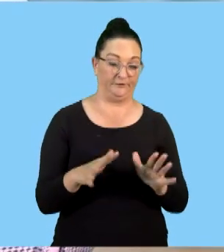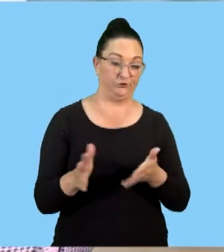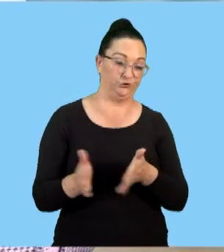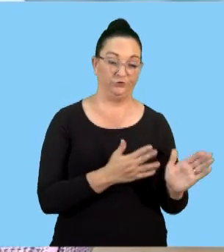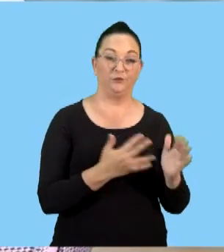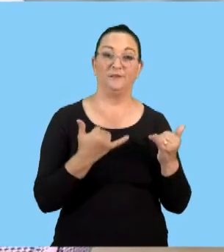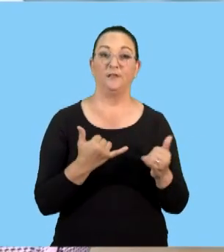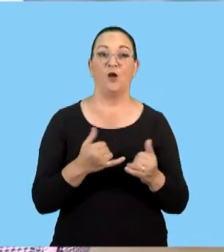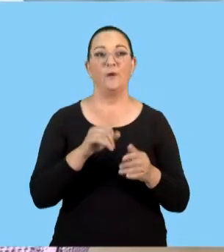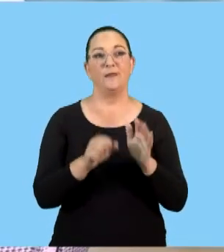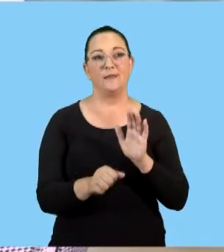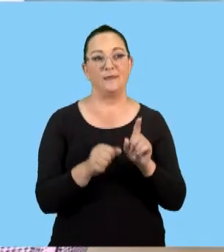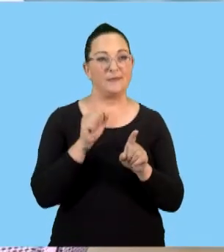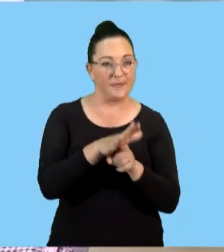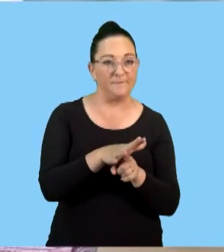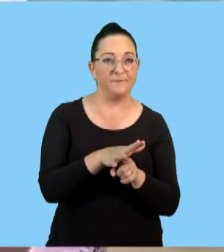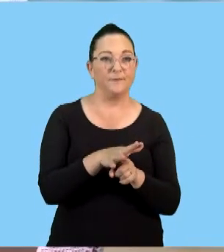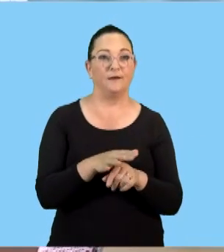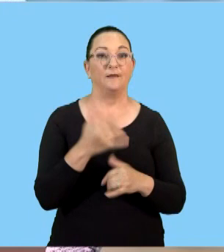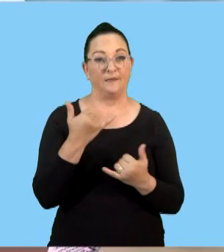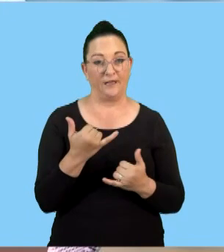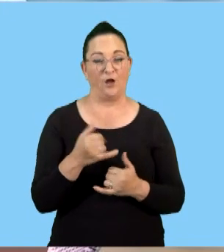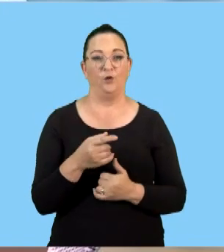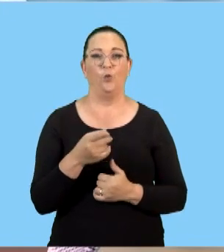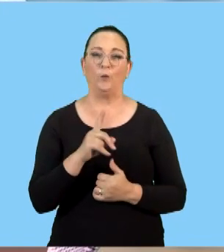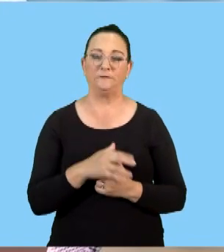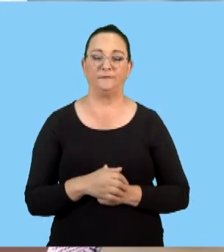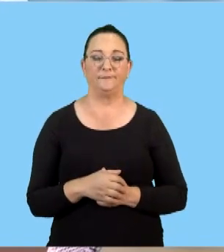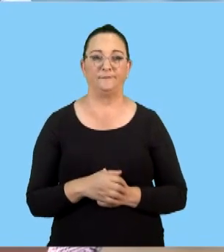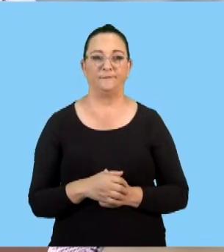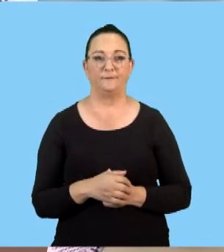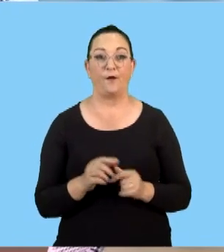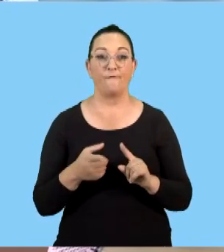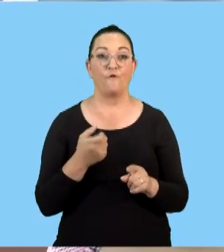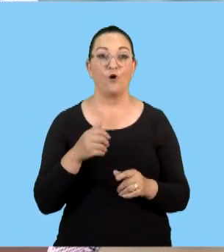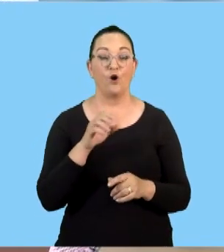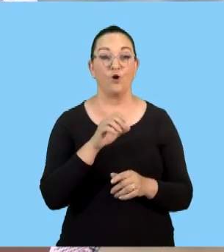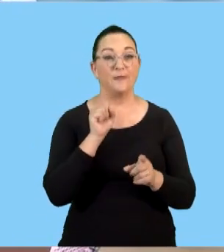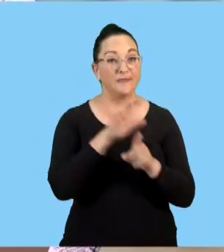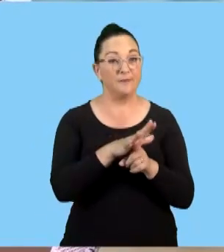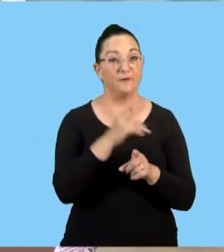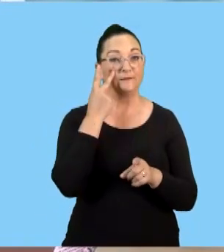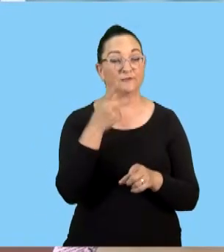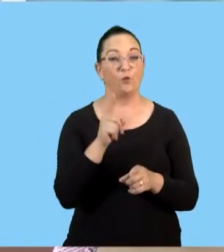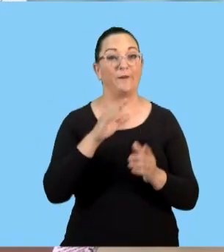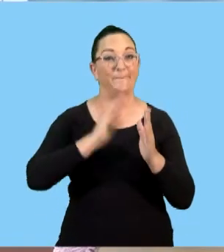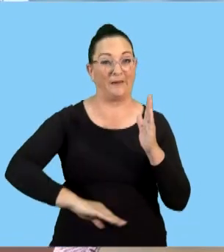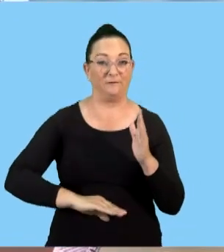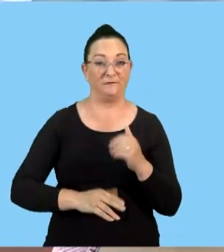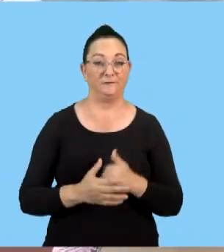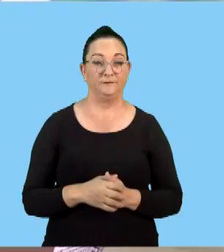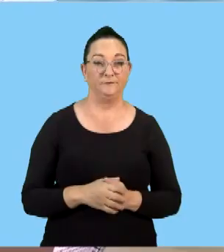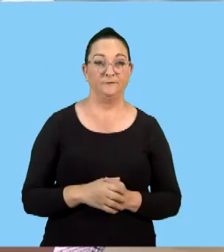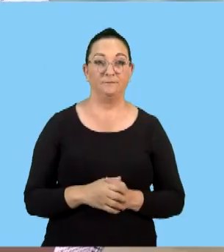these legislations, they've got the purposes, and then now we've got the impact. You'll see from the impact, you'll speak about the penalties.